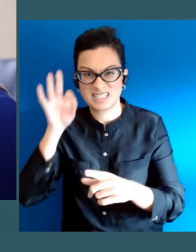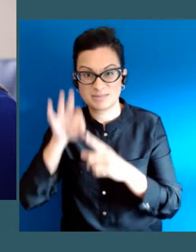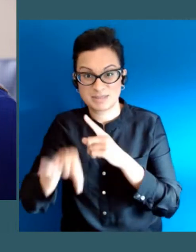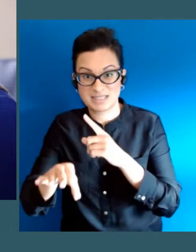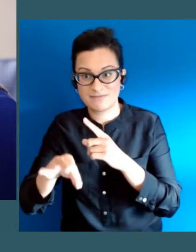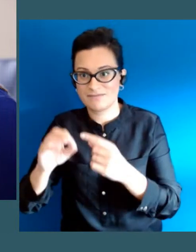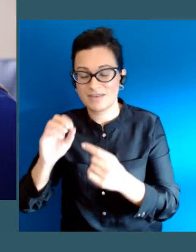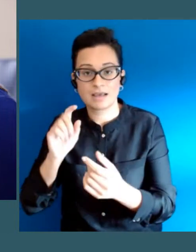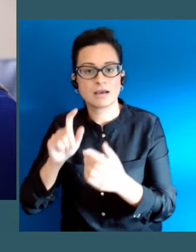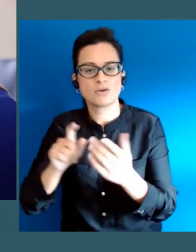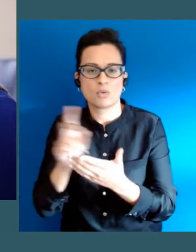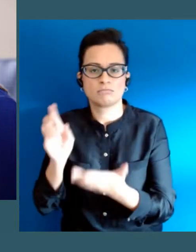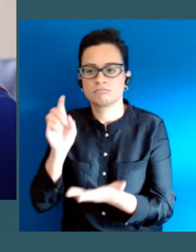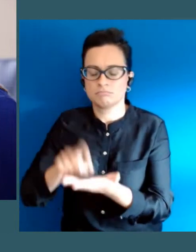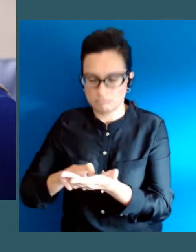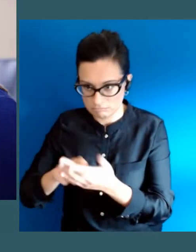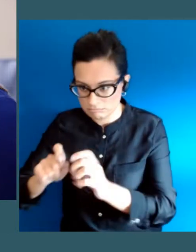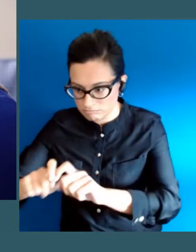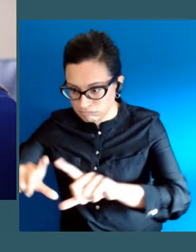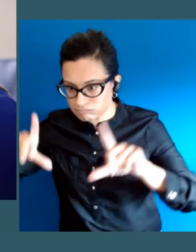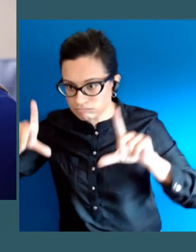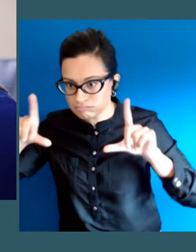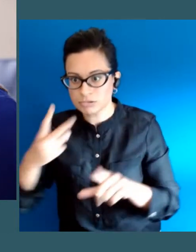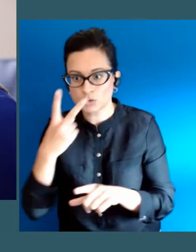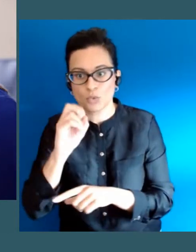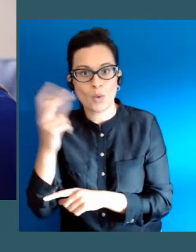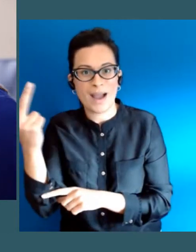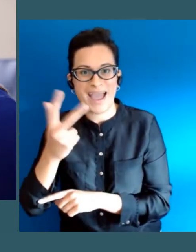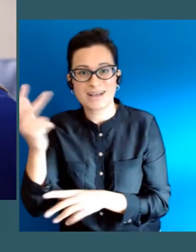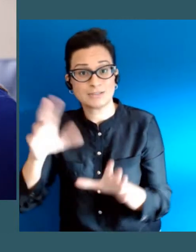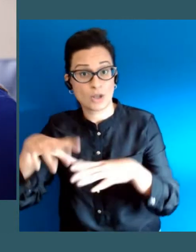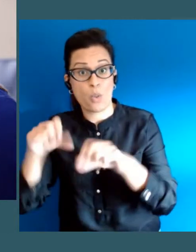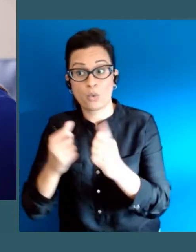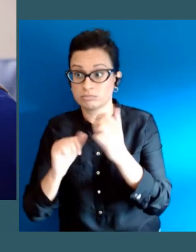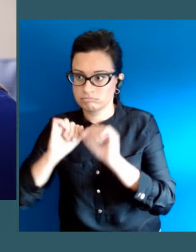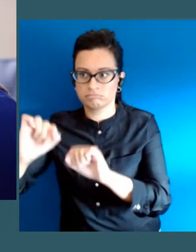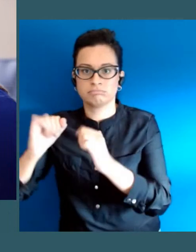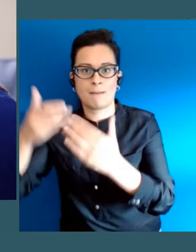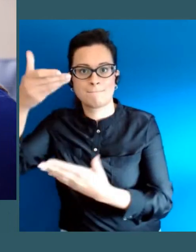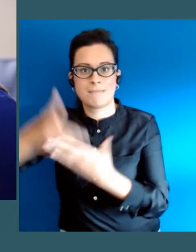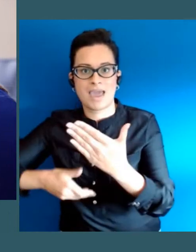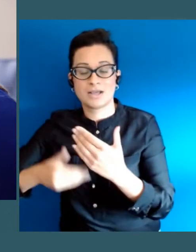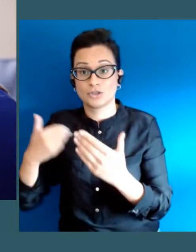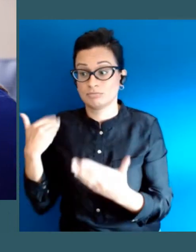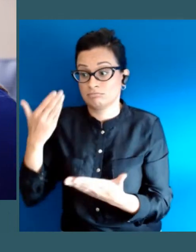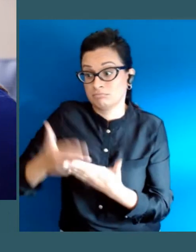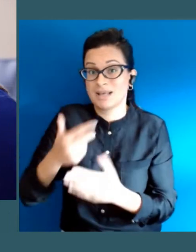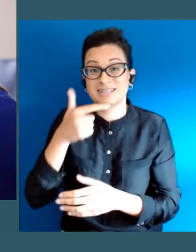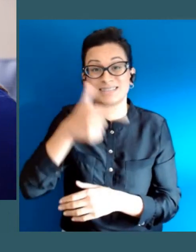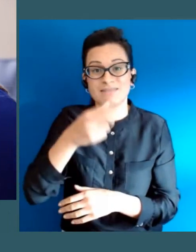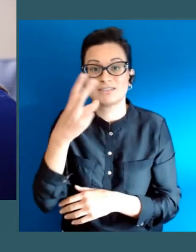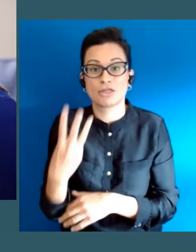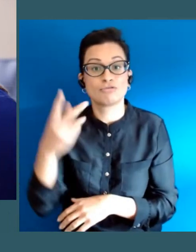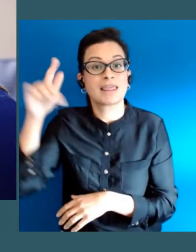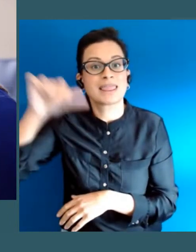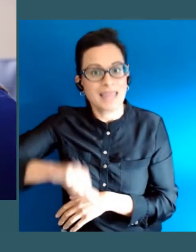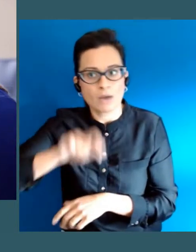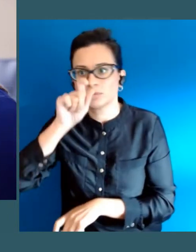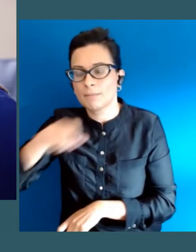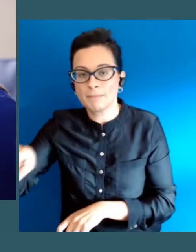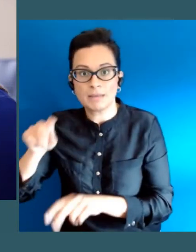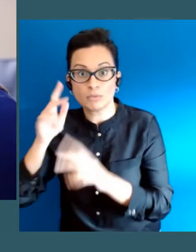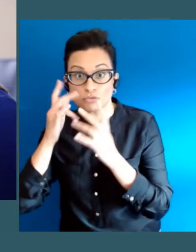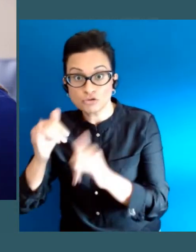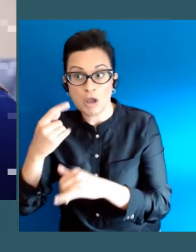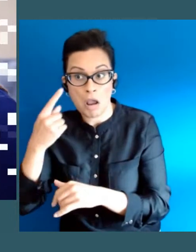in 2018, and to date there have been over 73,000 visits to that page.